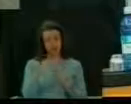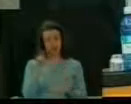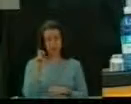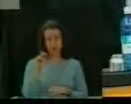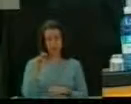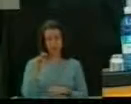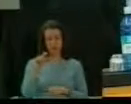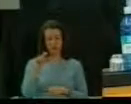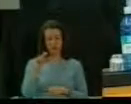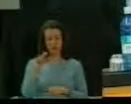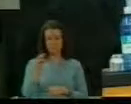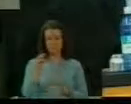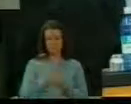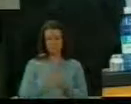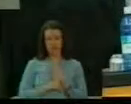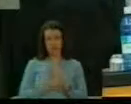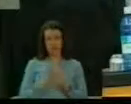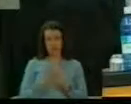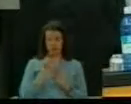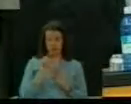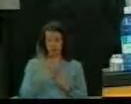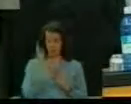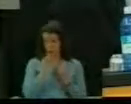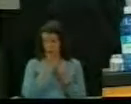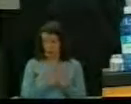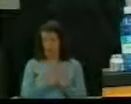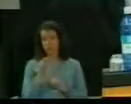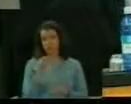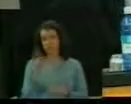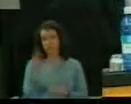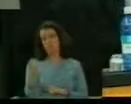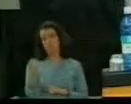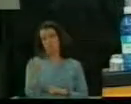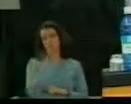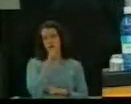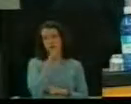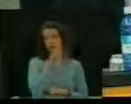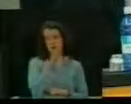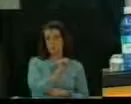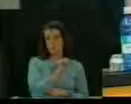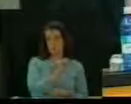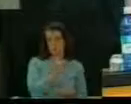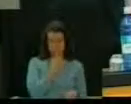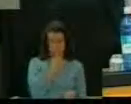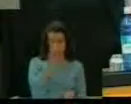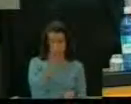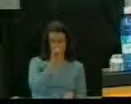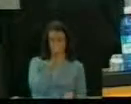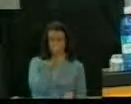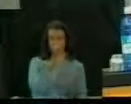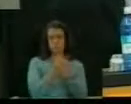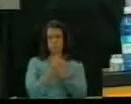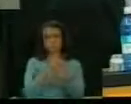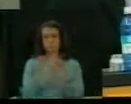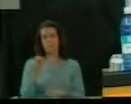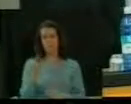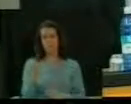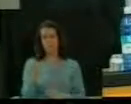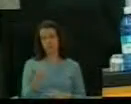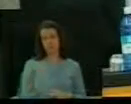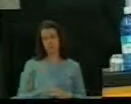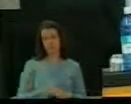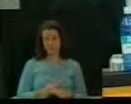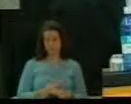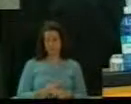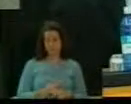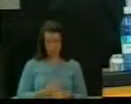It's to approve to let the ethics policy come up with a nepotism policy. The only change is November 1st. This is to approve it and